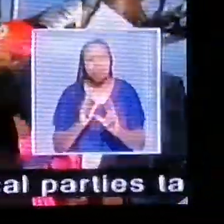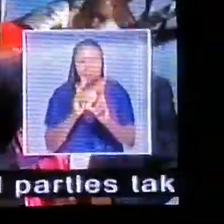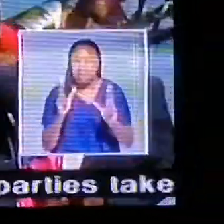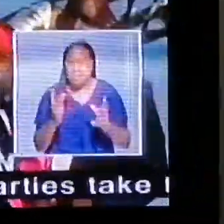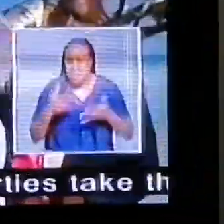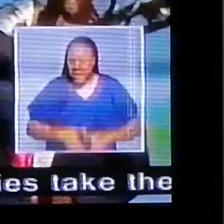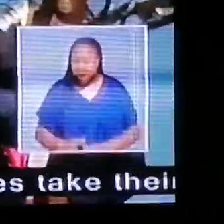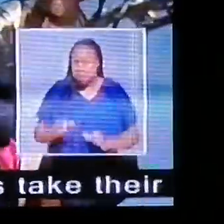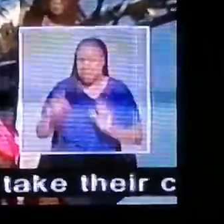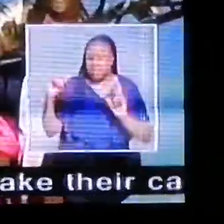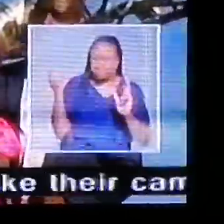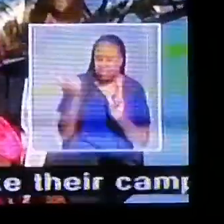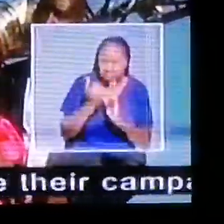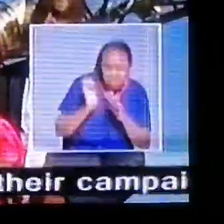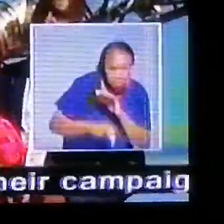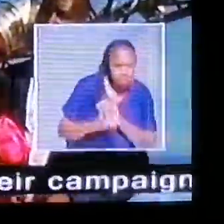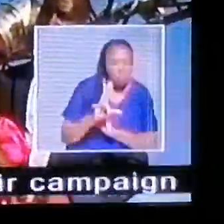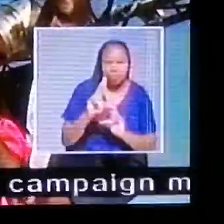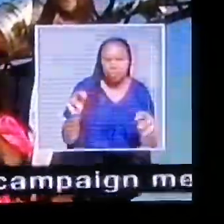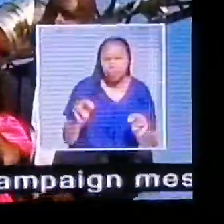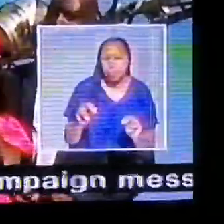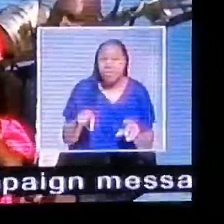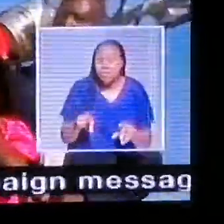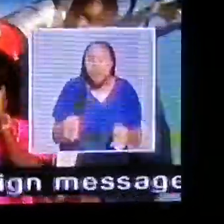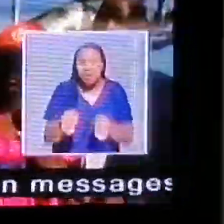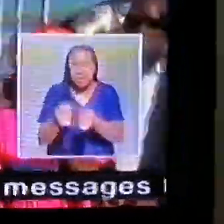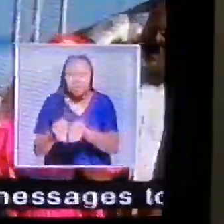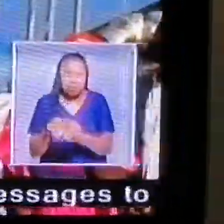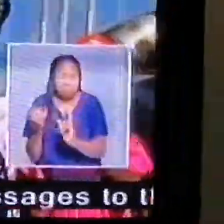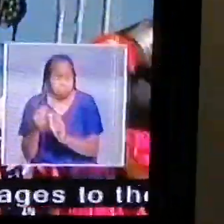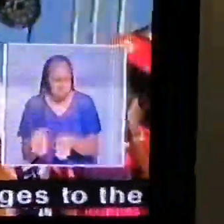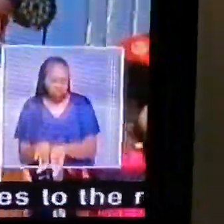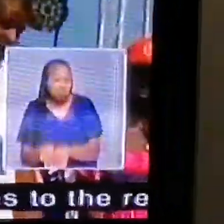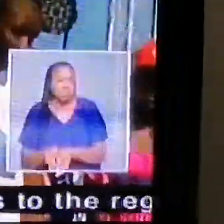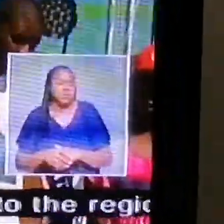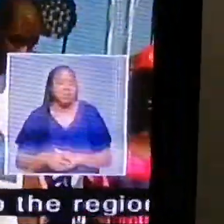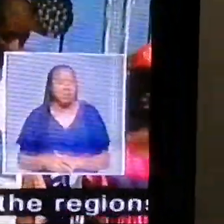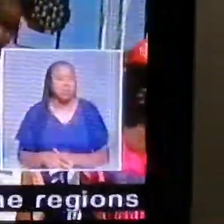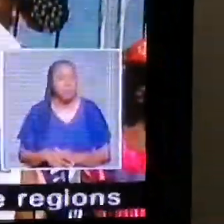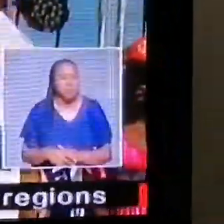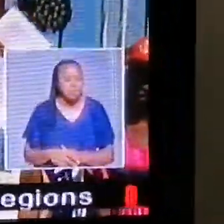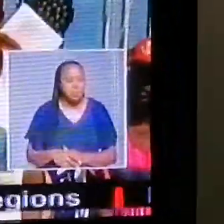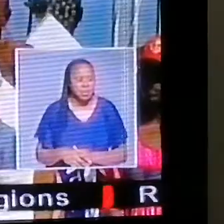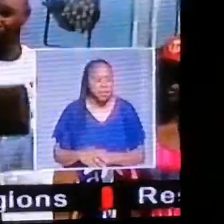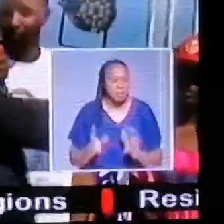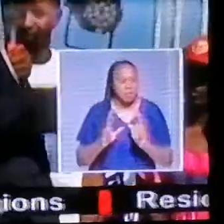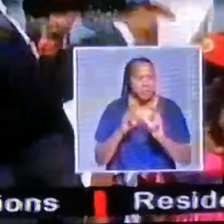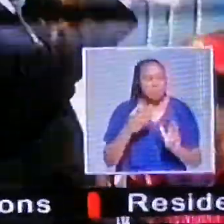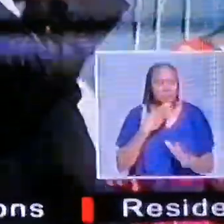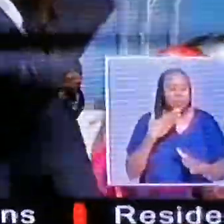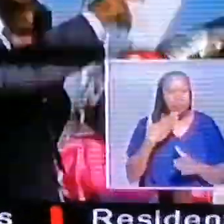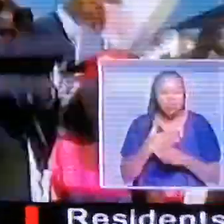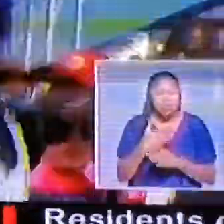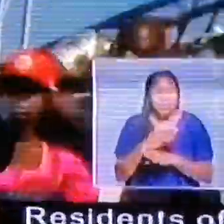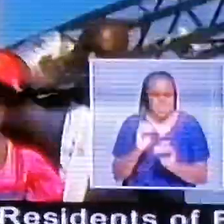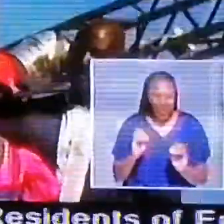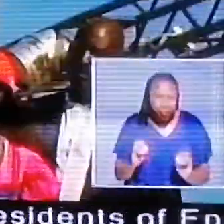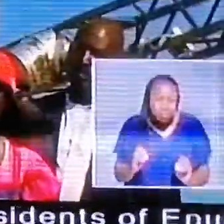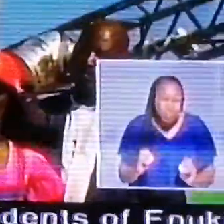made thieves by a government that doesn't care for their people. So the army will come up, and unemployed people will come up. You will